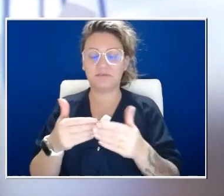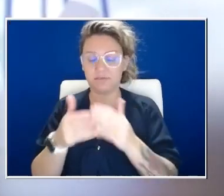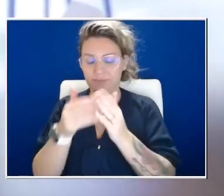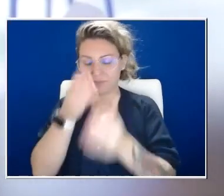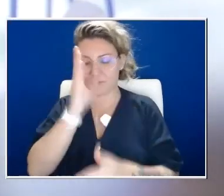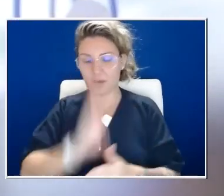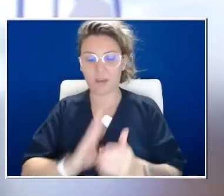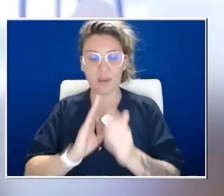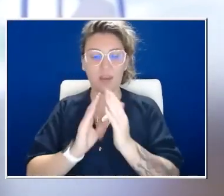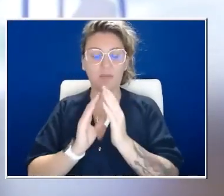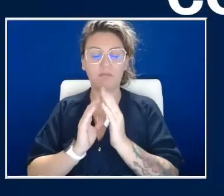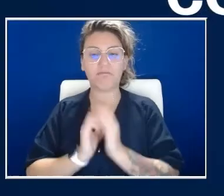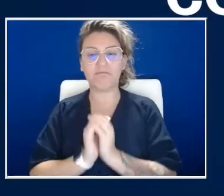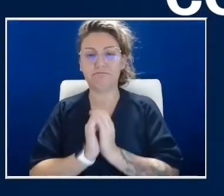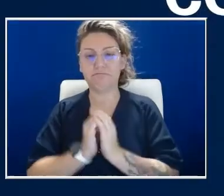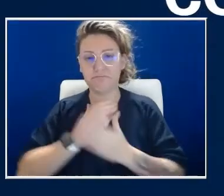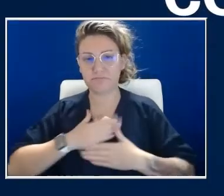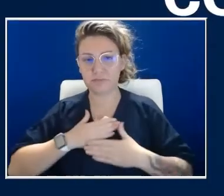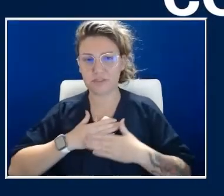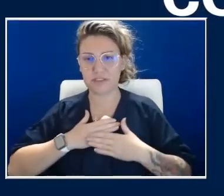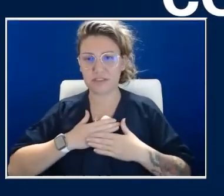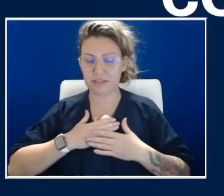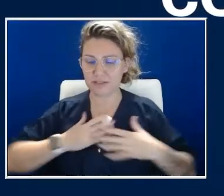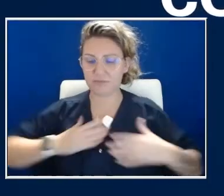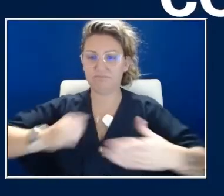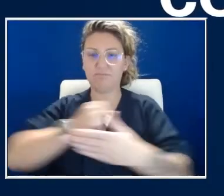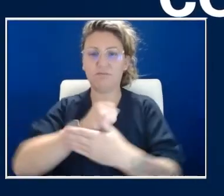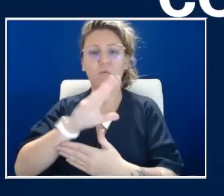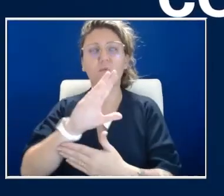them in your arms.